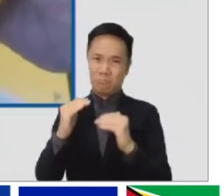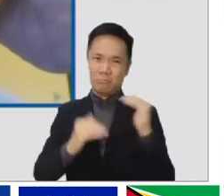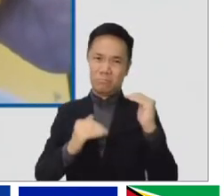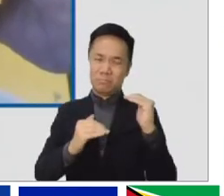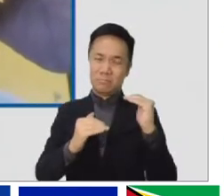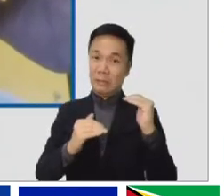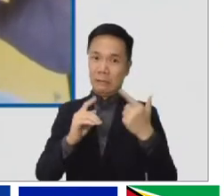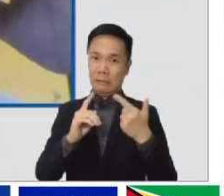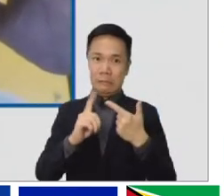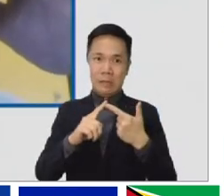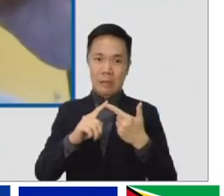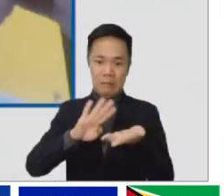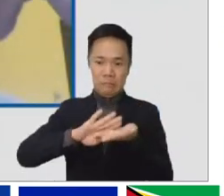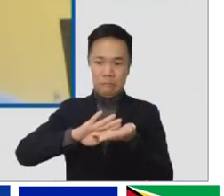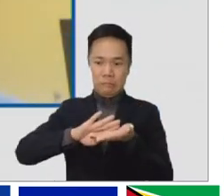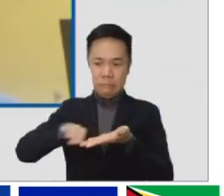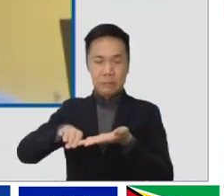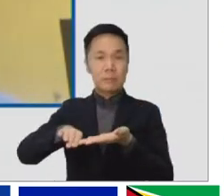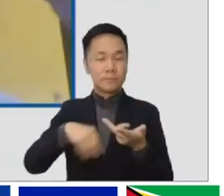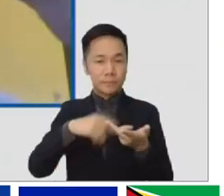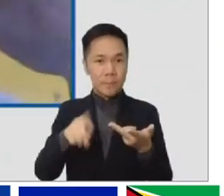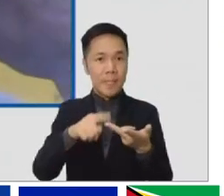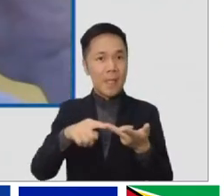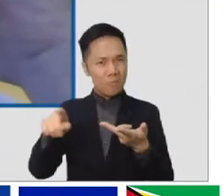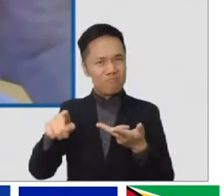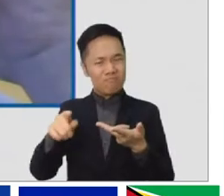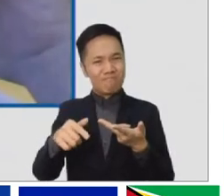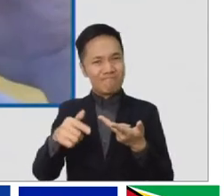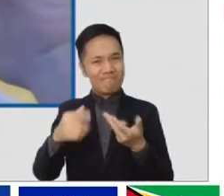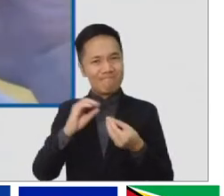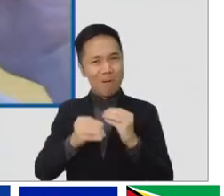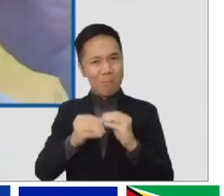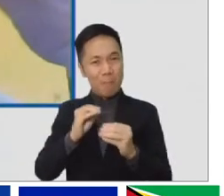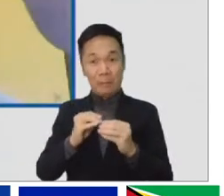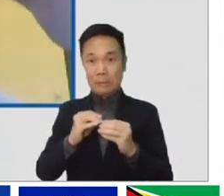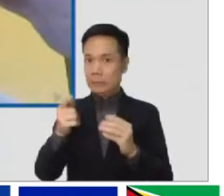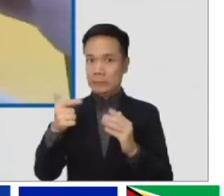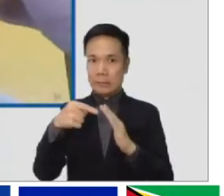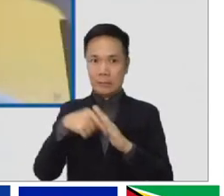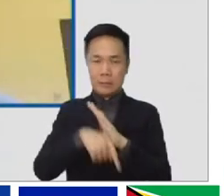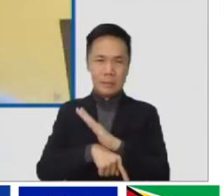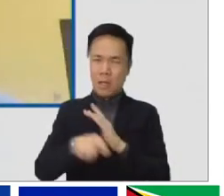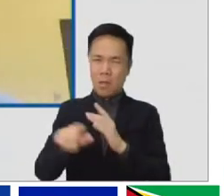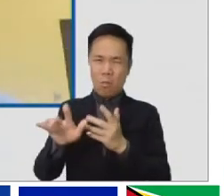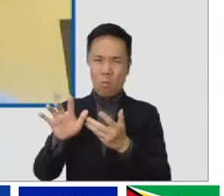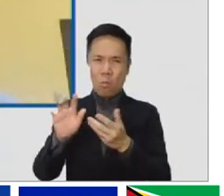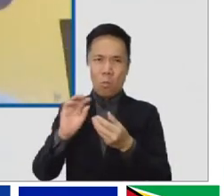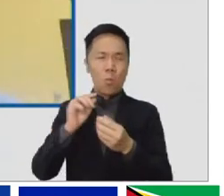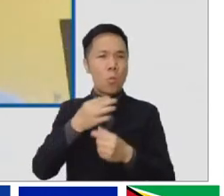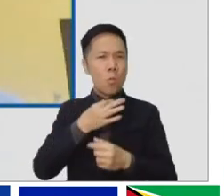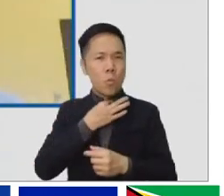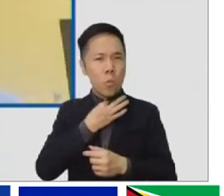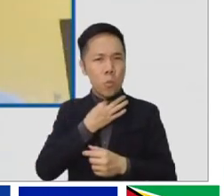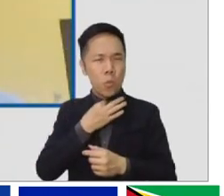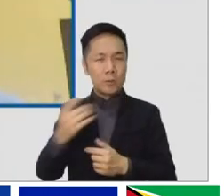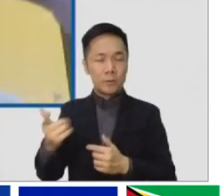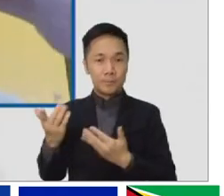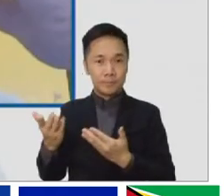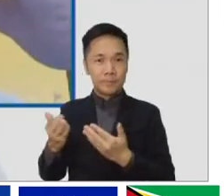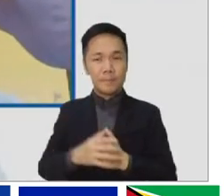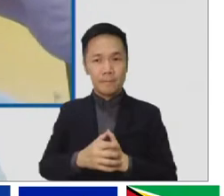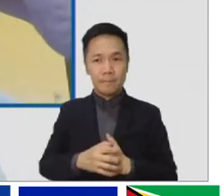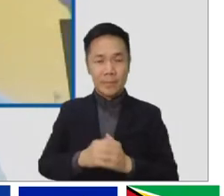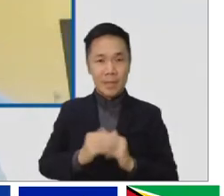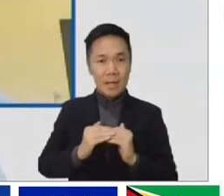in Latin America, and where the complexity of risk is apparent day by day, has been so for many, many